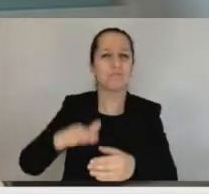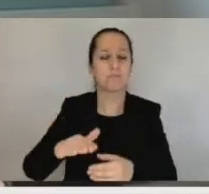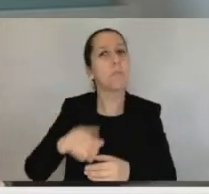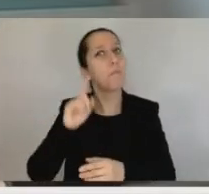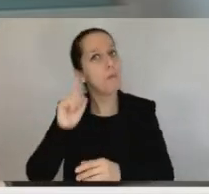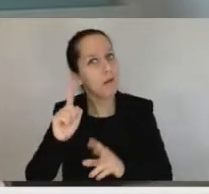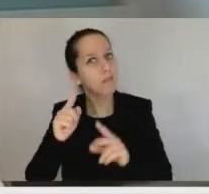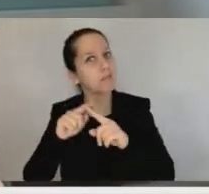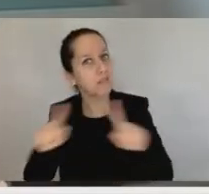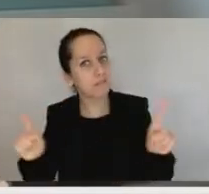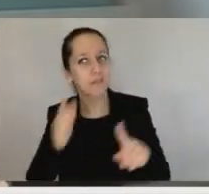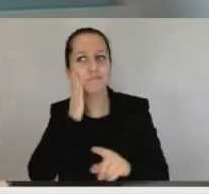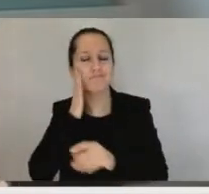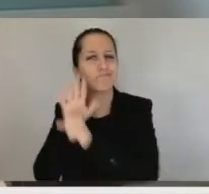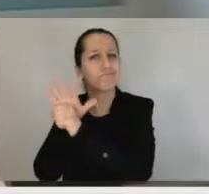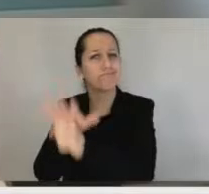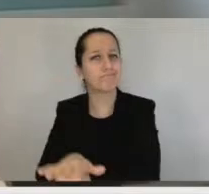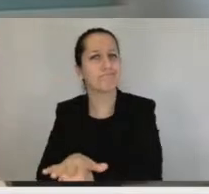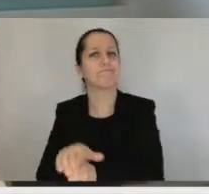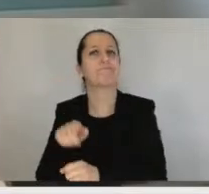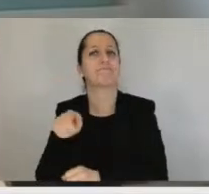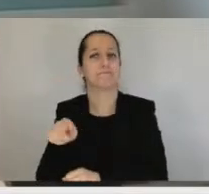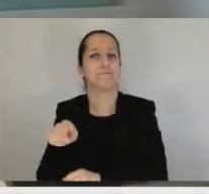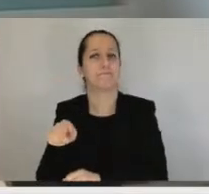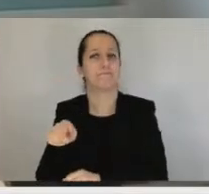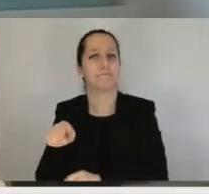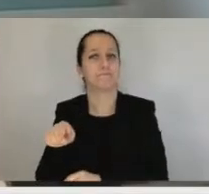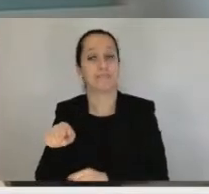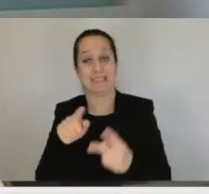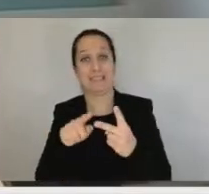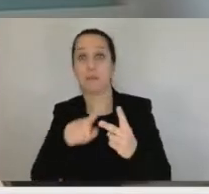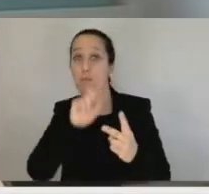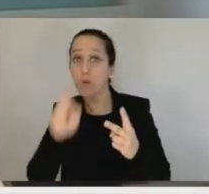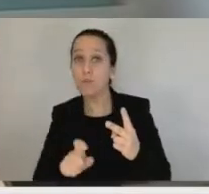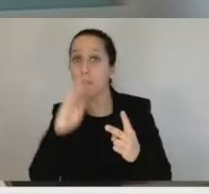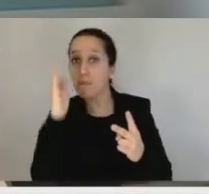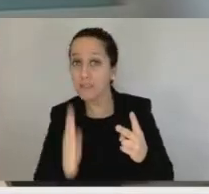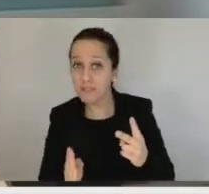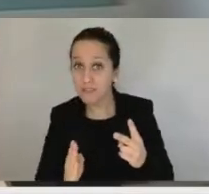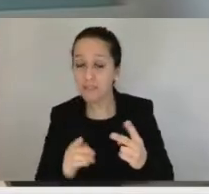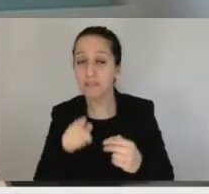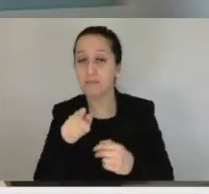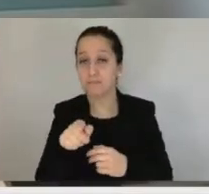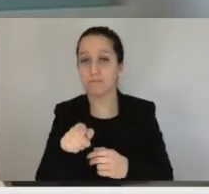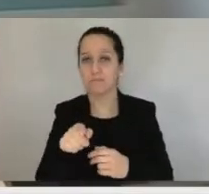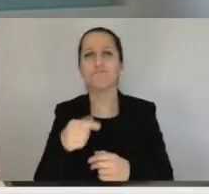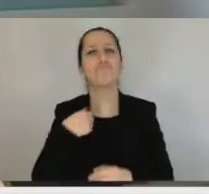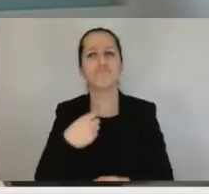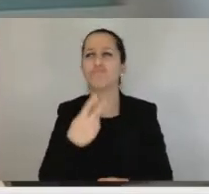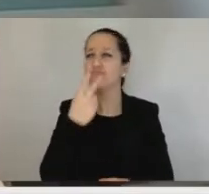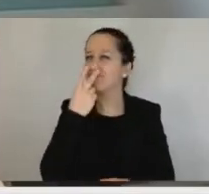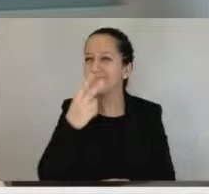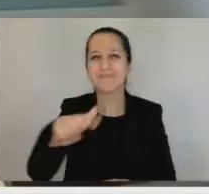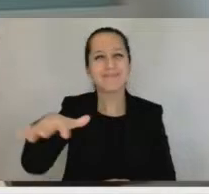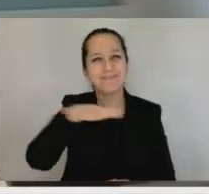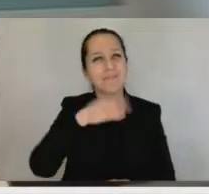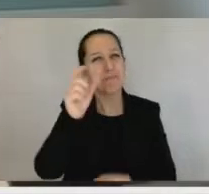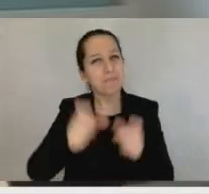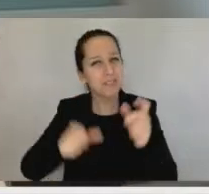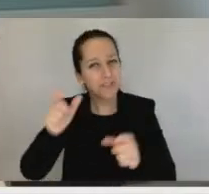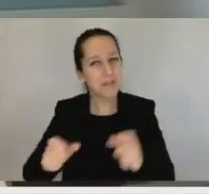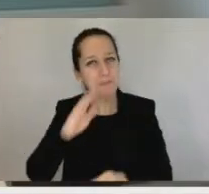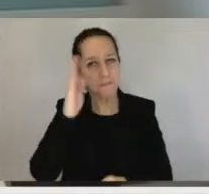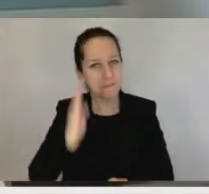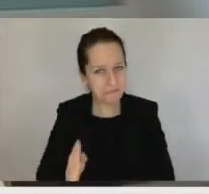Brazil. When I first met people from Brazil decades ago,